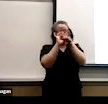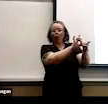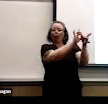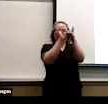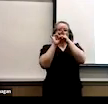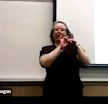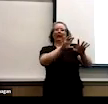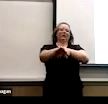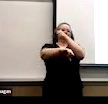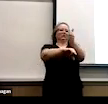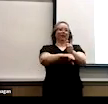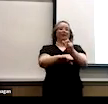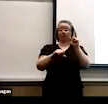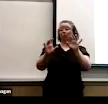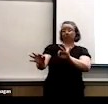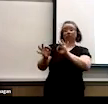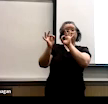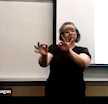ideal.